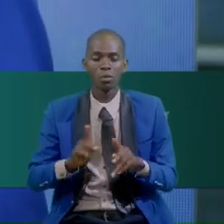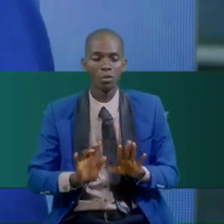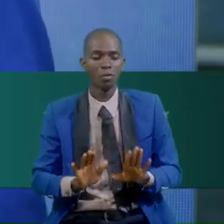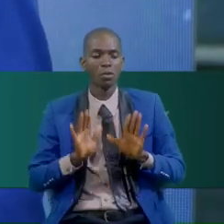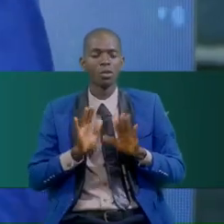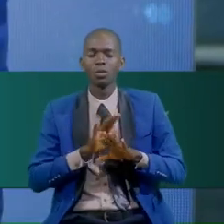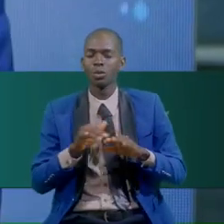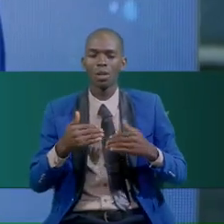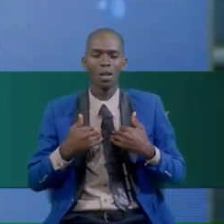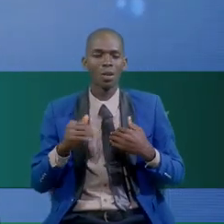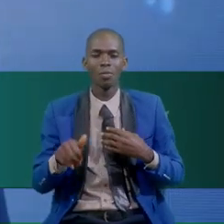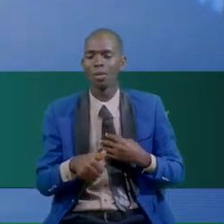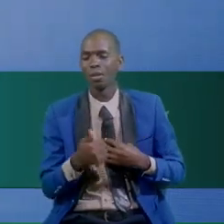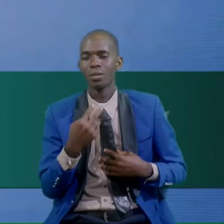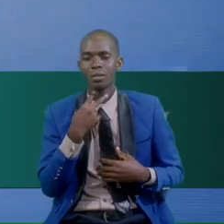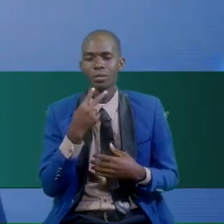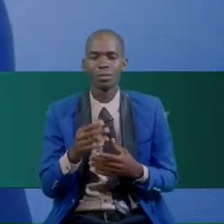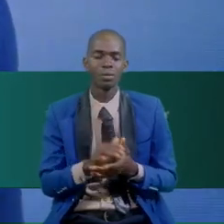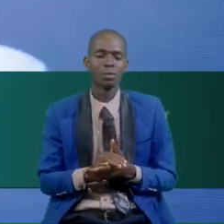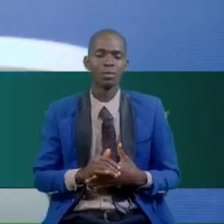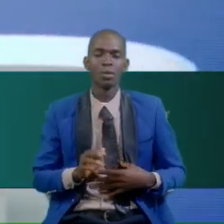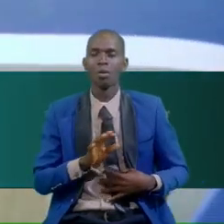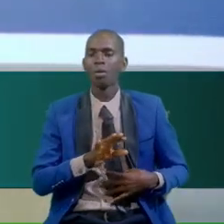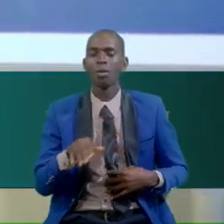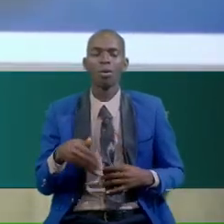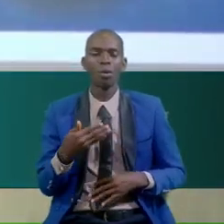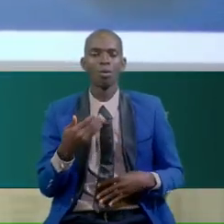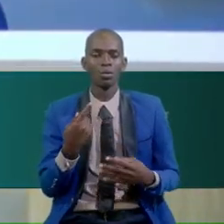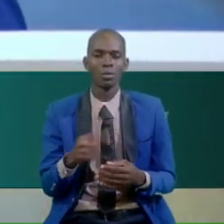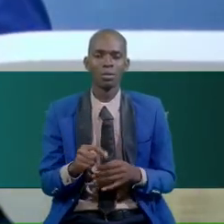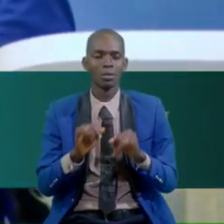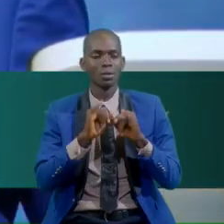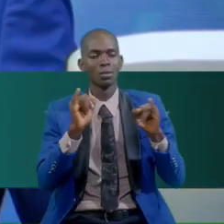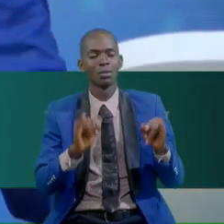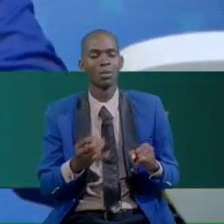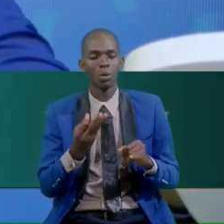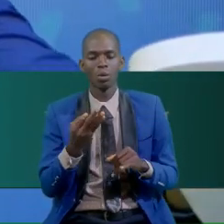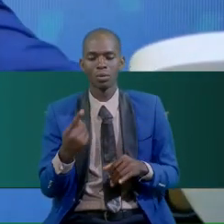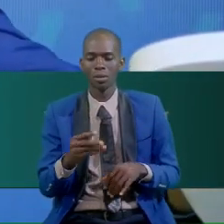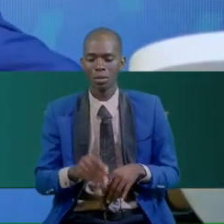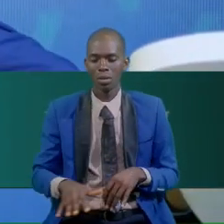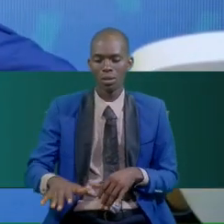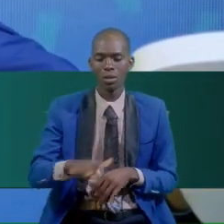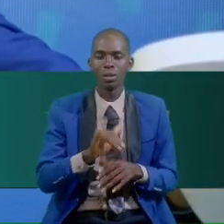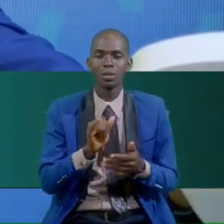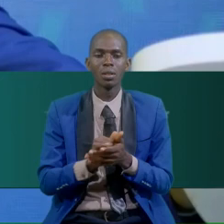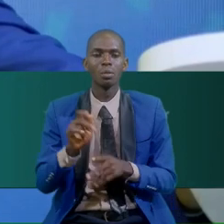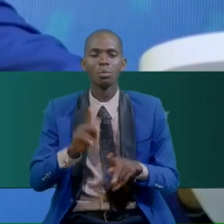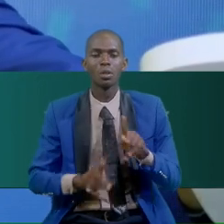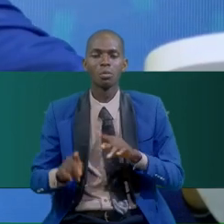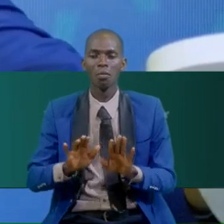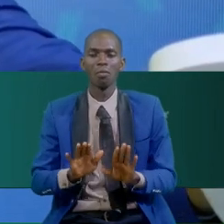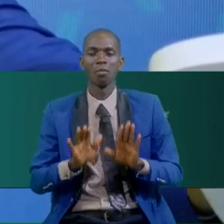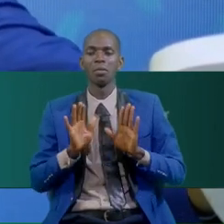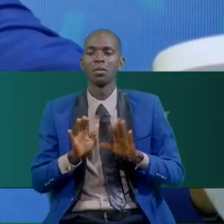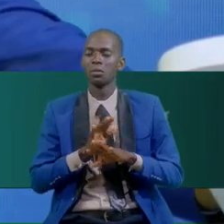voice. All these gods of the land that people fear, they don't have